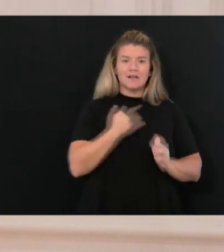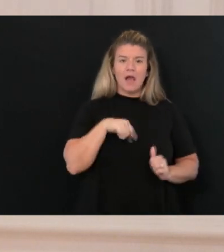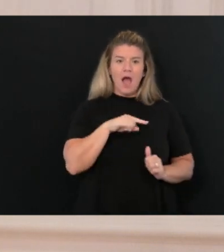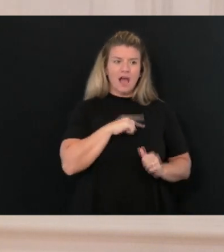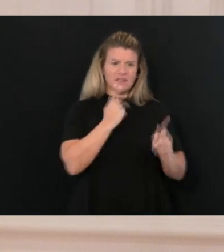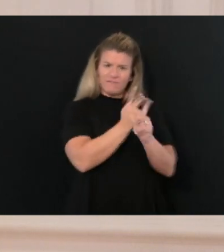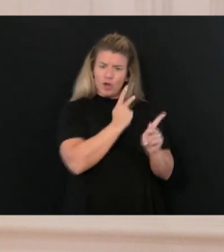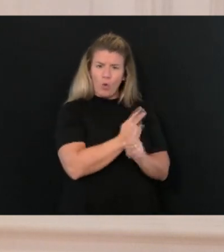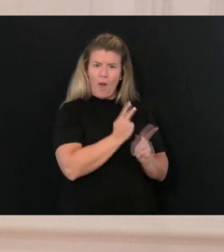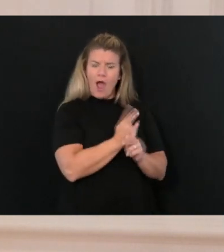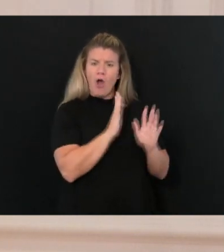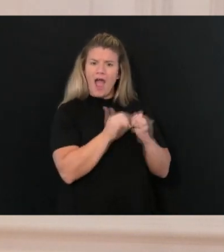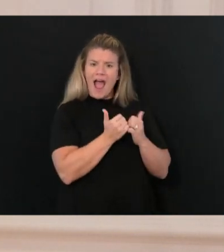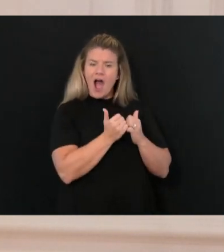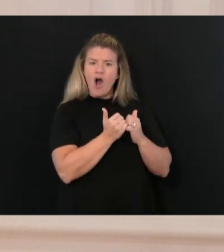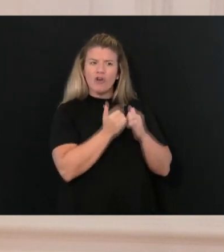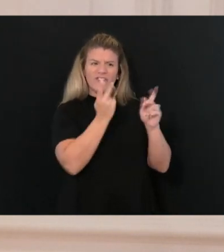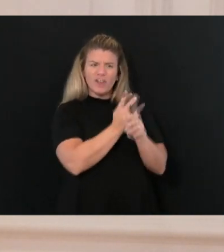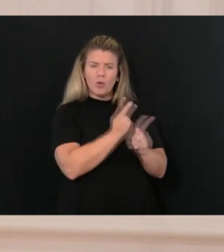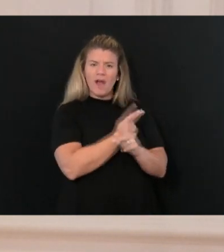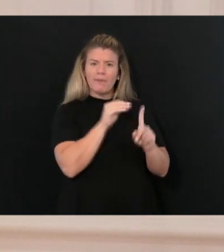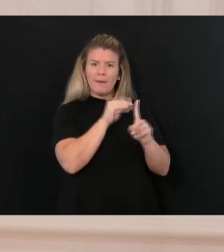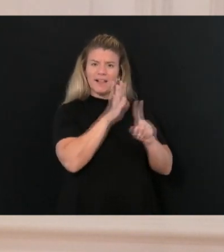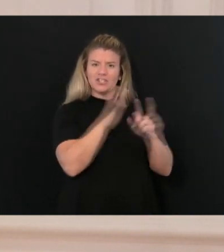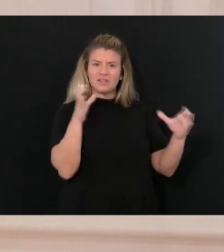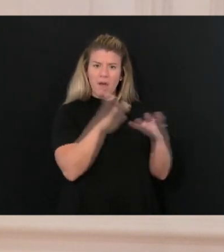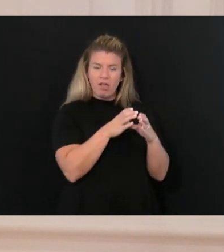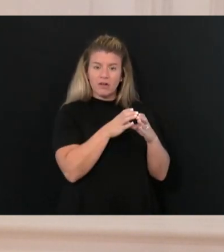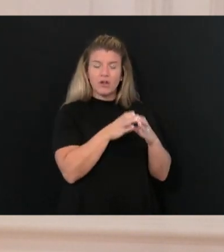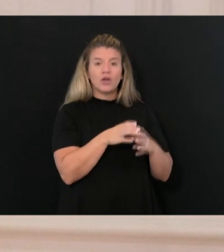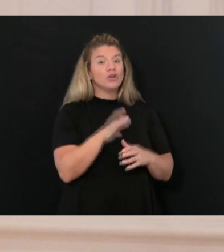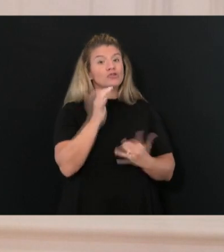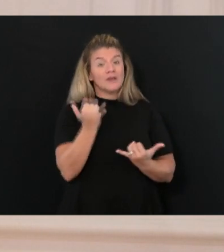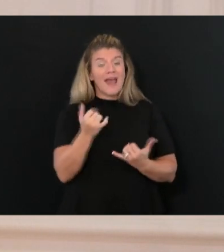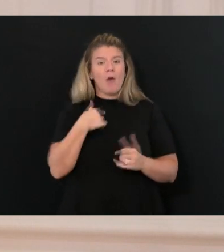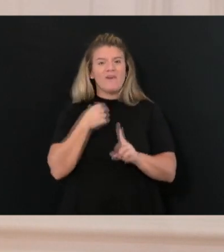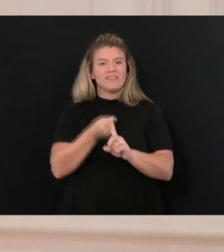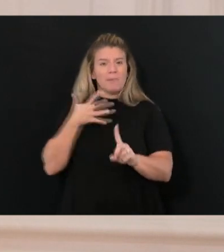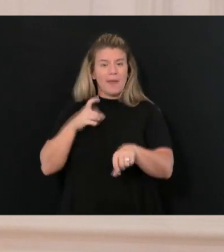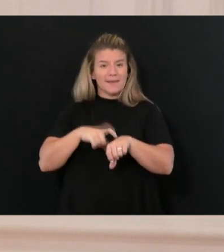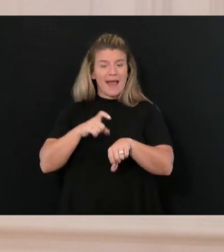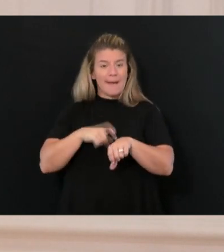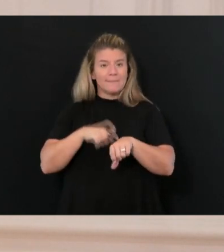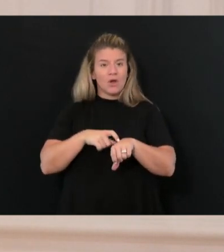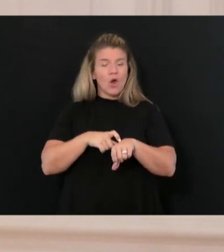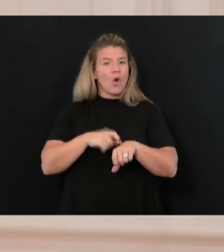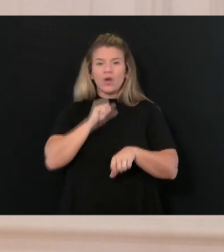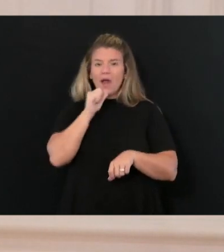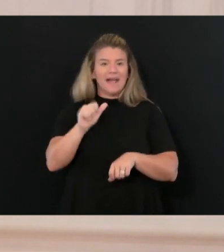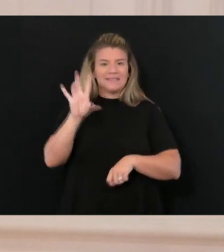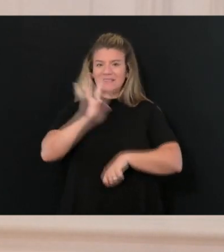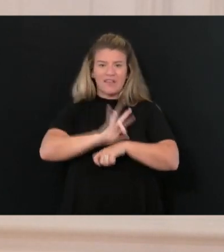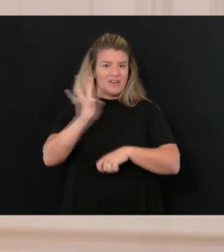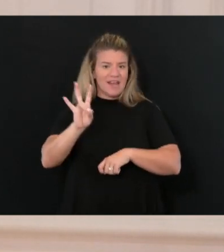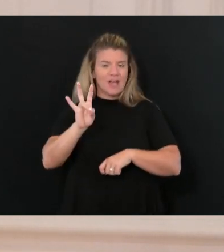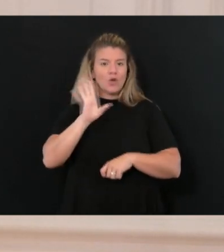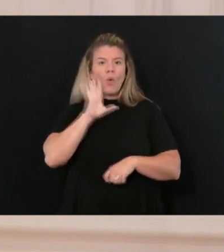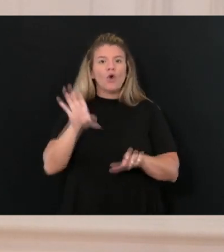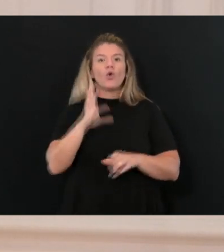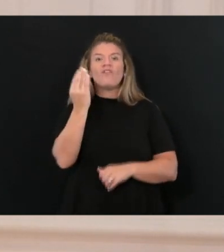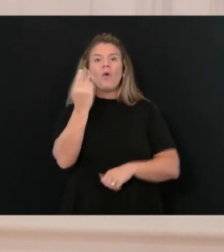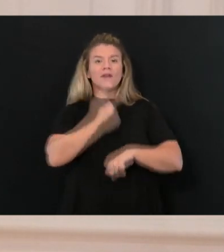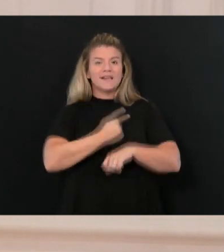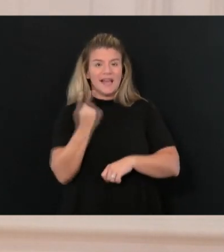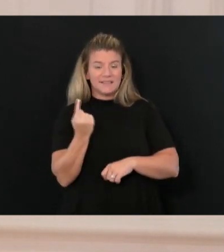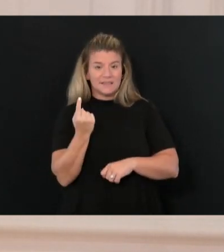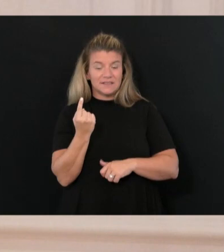him is we expand that time interval. So instead of 7 days, we'll do 14 days, and that will allow us to